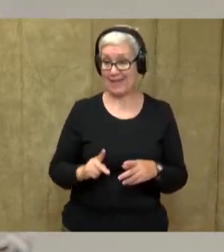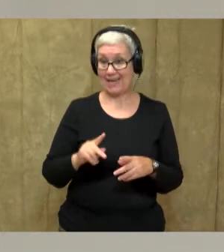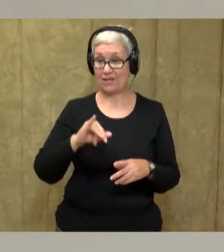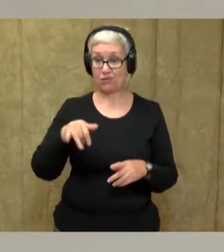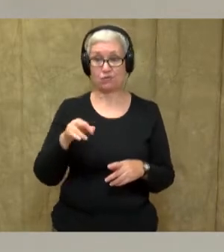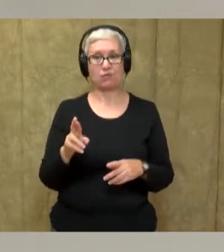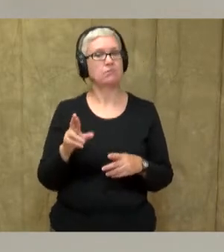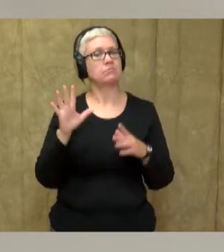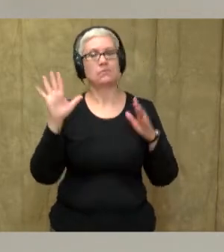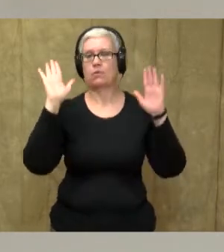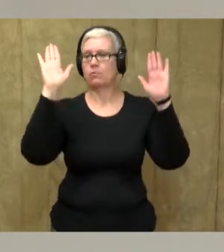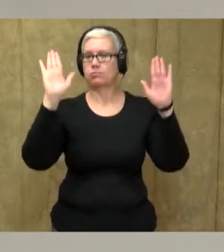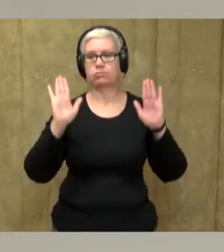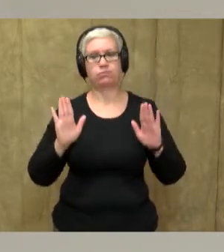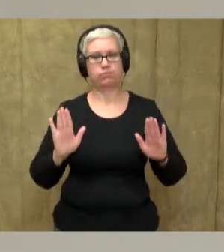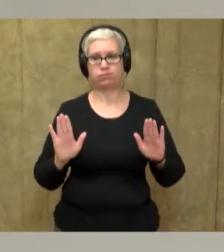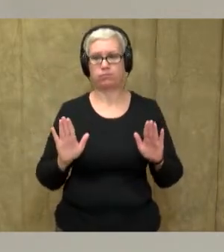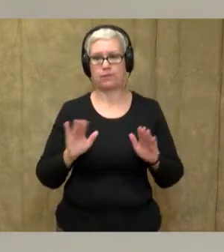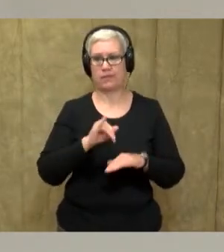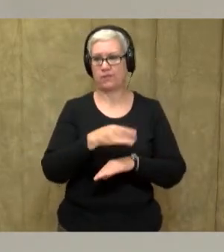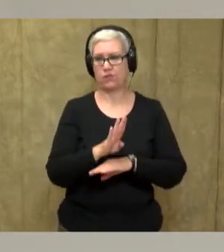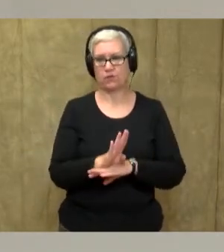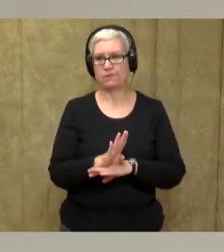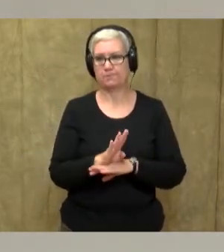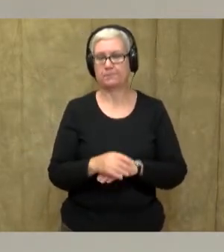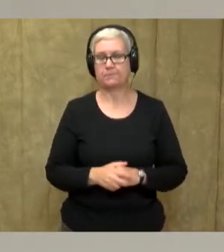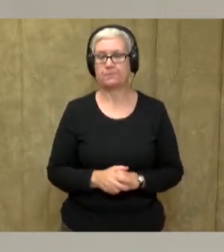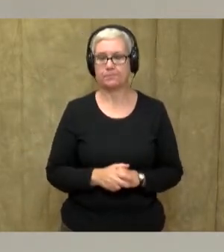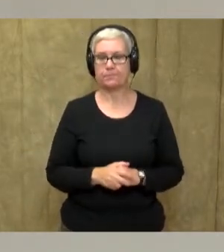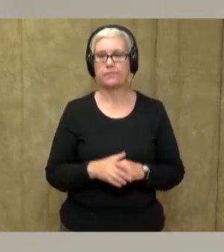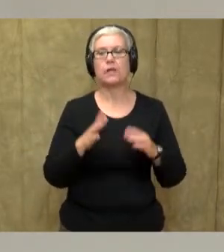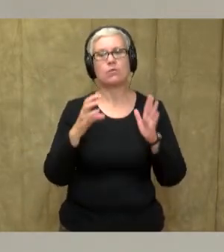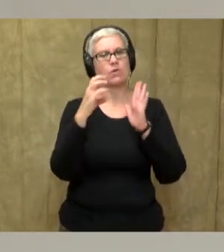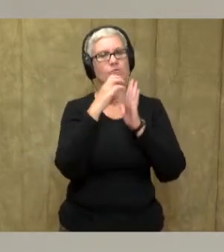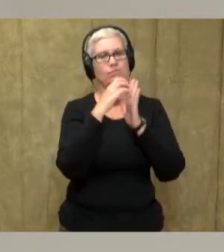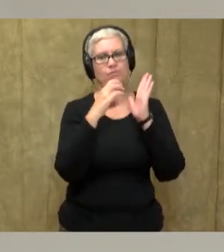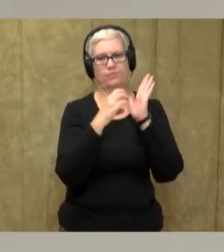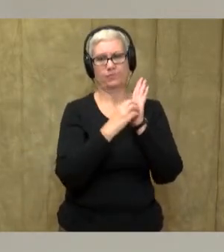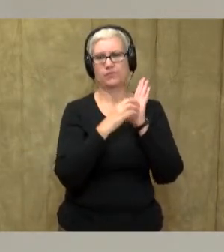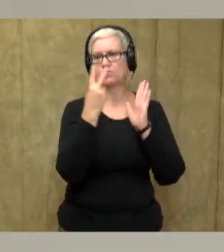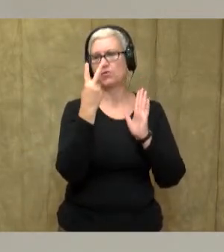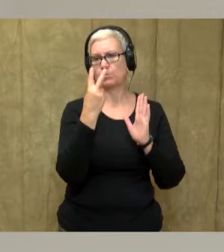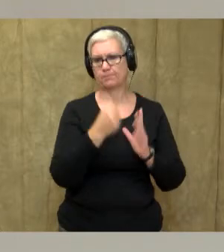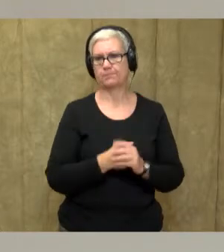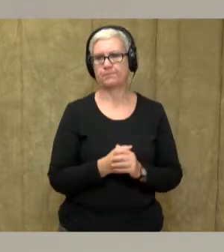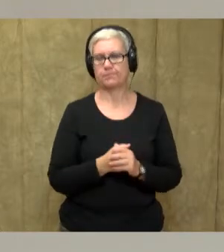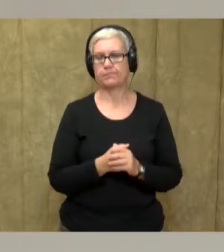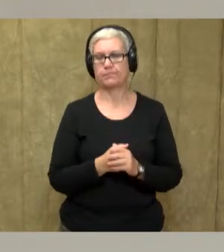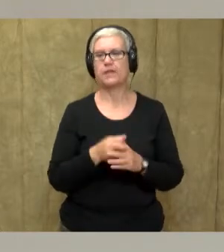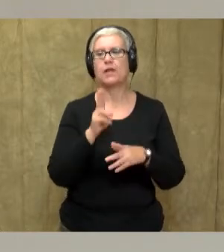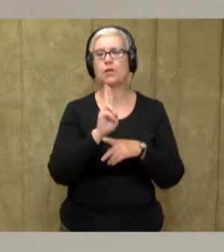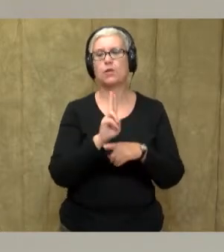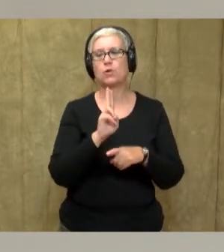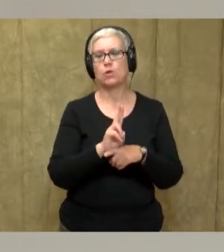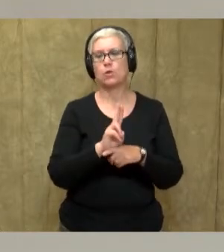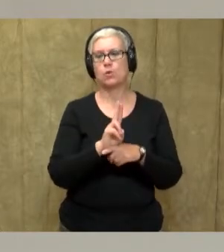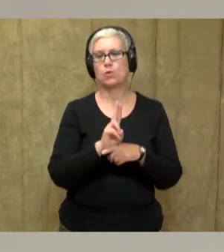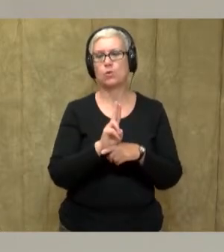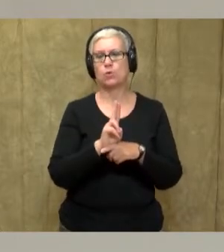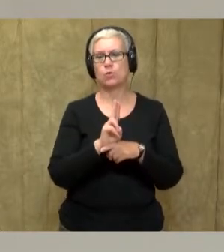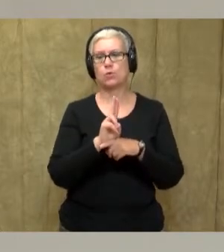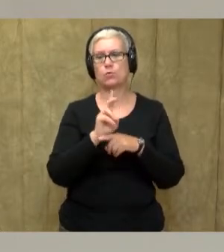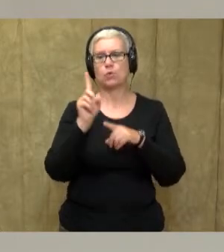with this. So we're going to take just the first couple of paragraphs of his speech, and we're going to see how does he use rhetoric, those